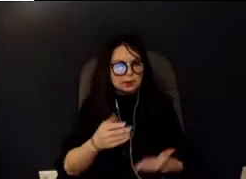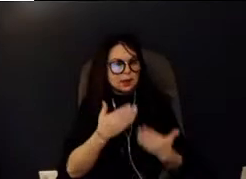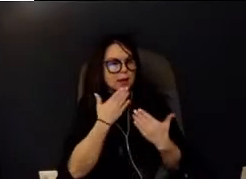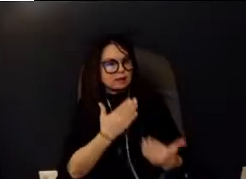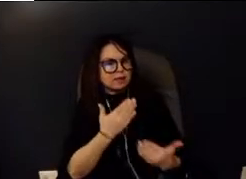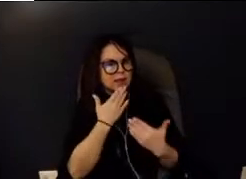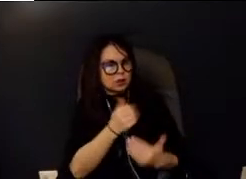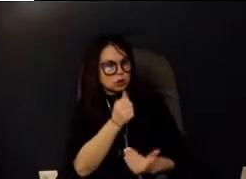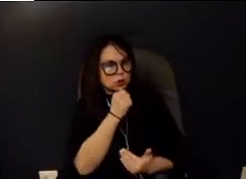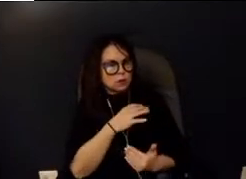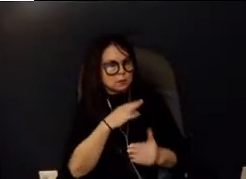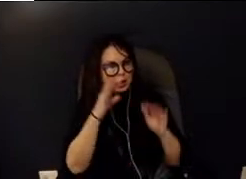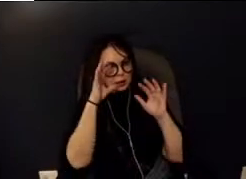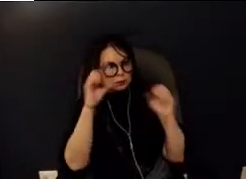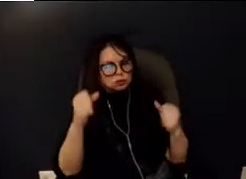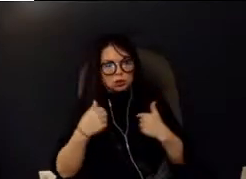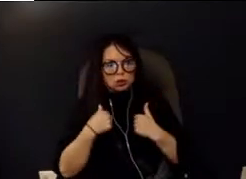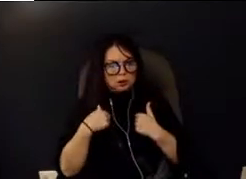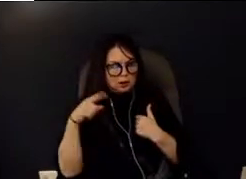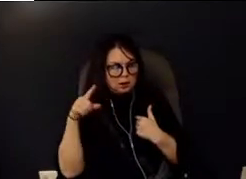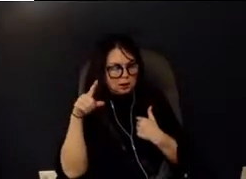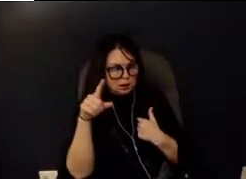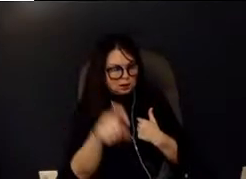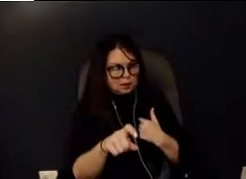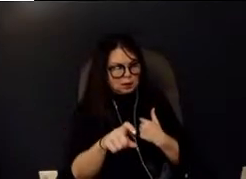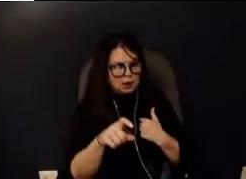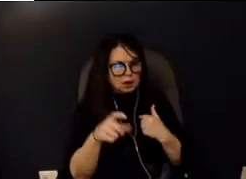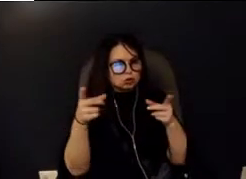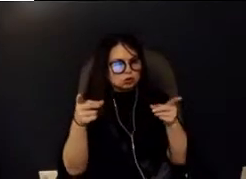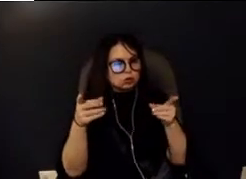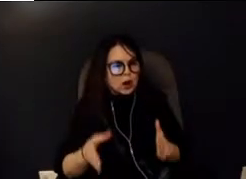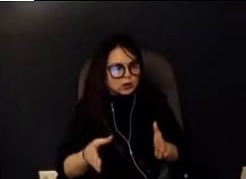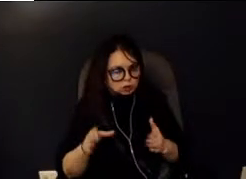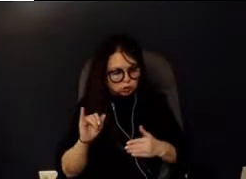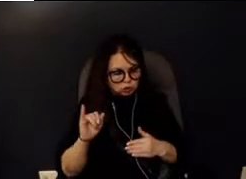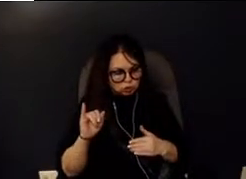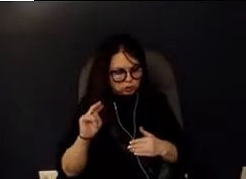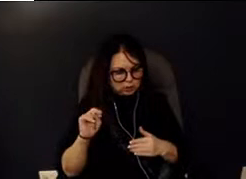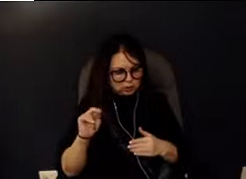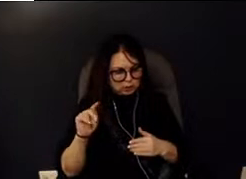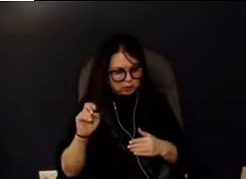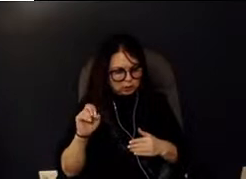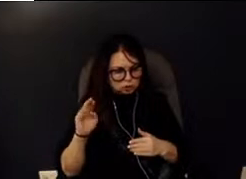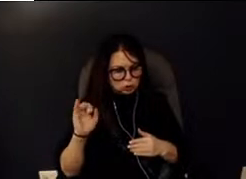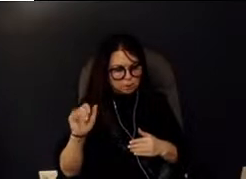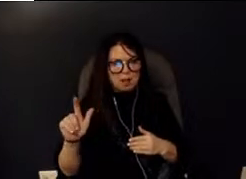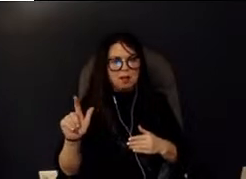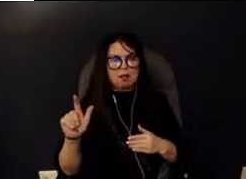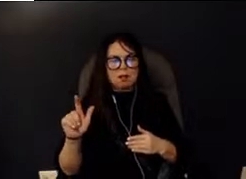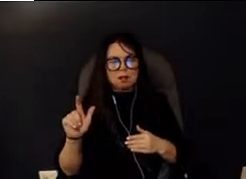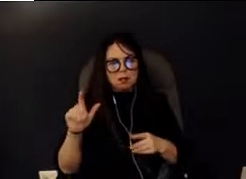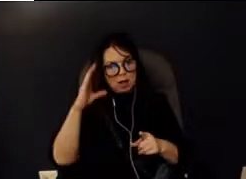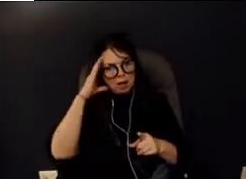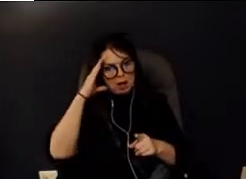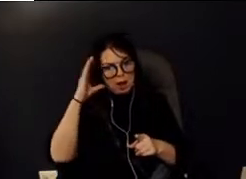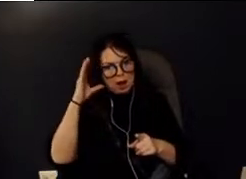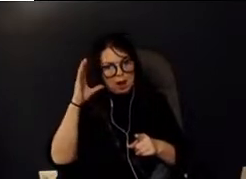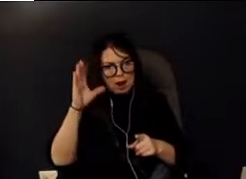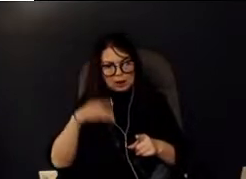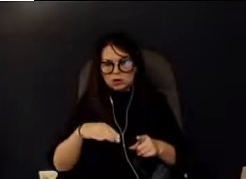for Director Intermel. I know that it was mentioned that if we don't adjust this number